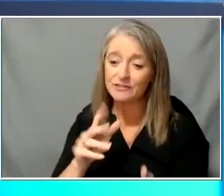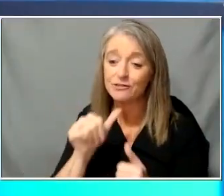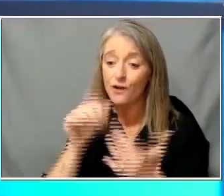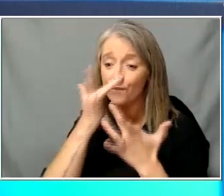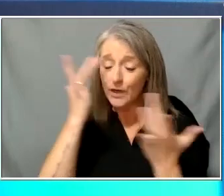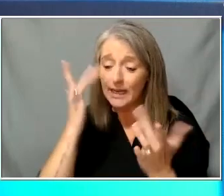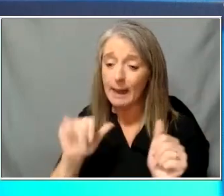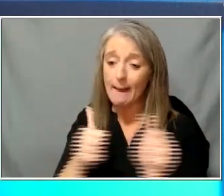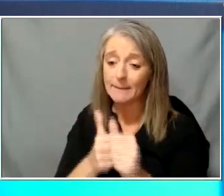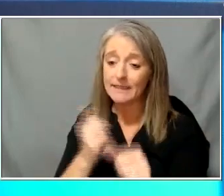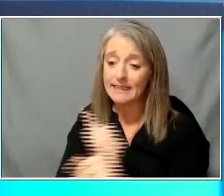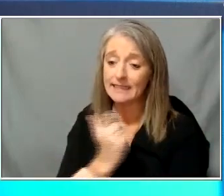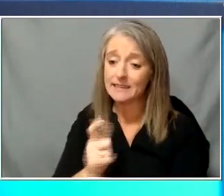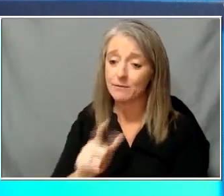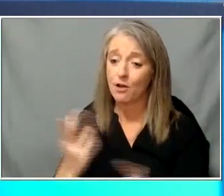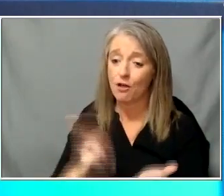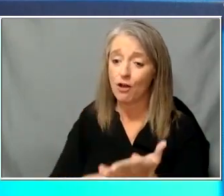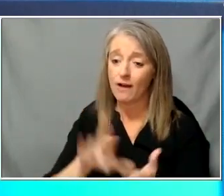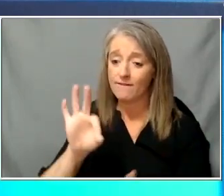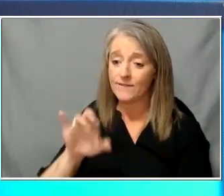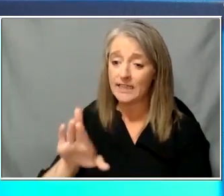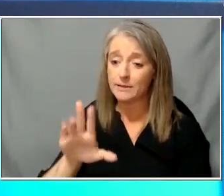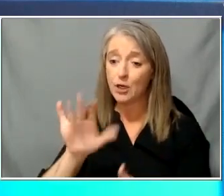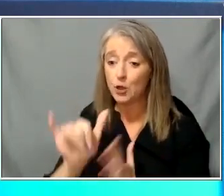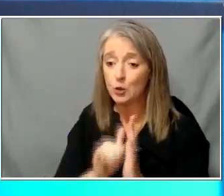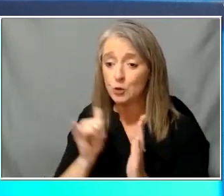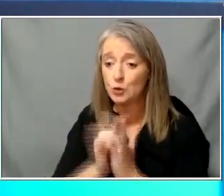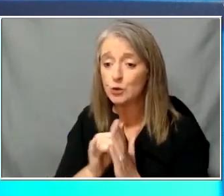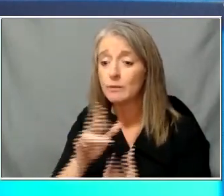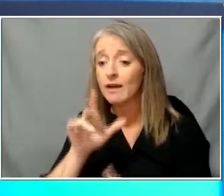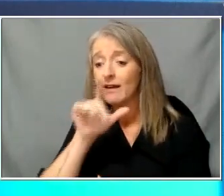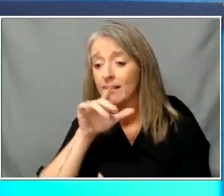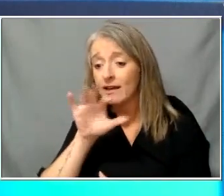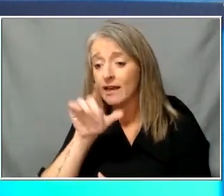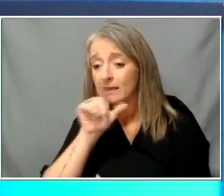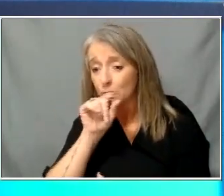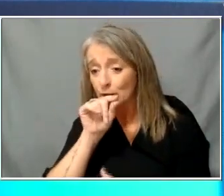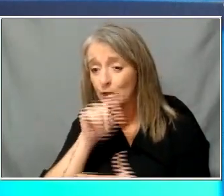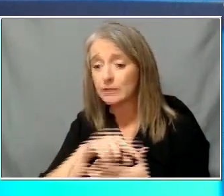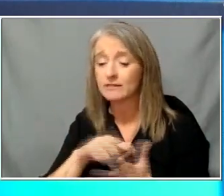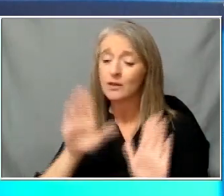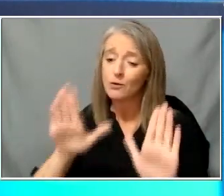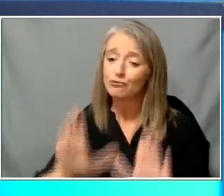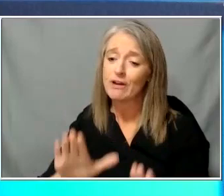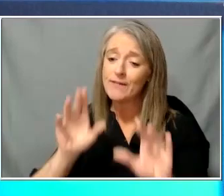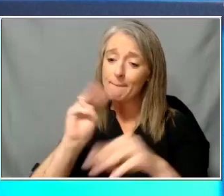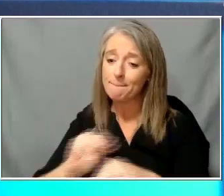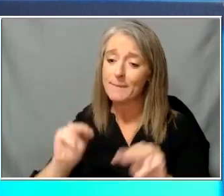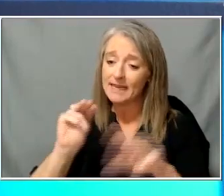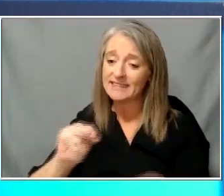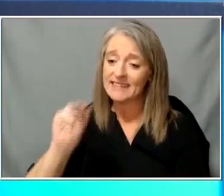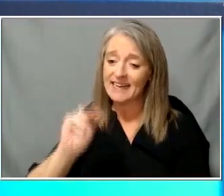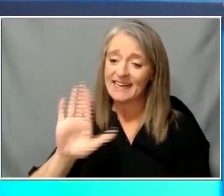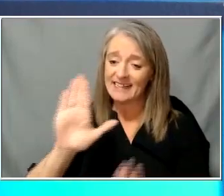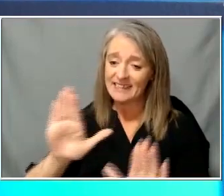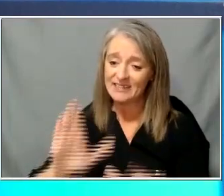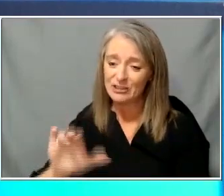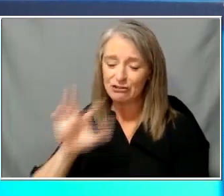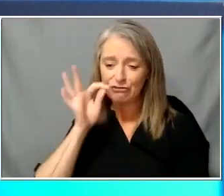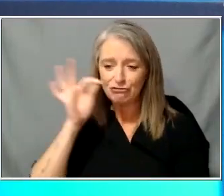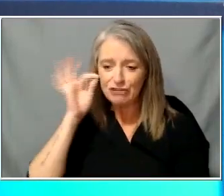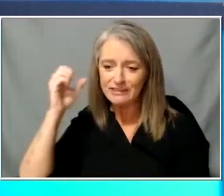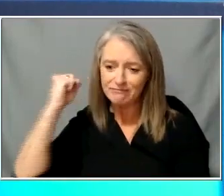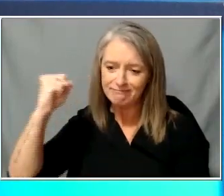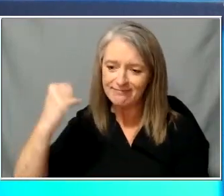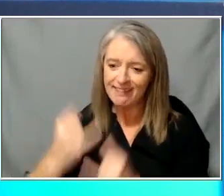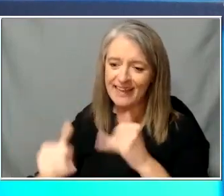updates anytime by logging on to Facebook, YouTube, and Twitter. Go out, make it a terrific Monday. And of course, a big congrats to our Chiefs last night. Thanks for keeping us up late